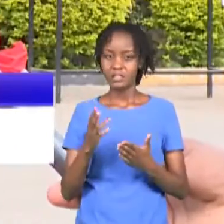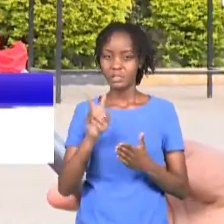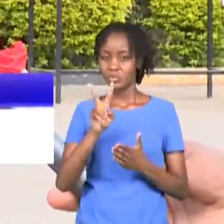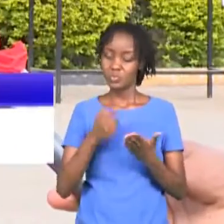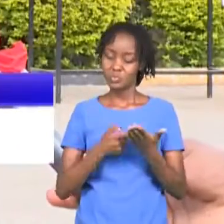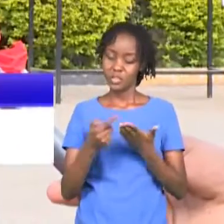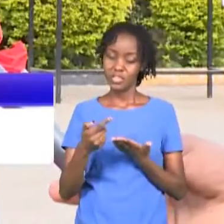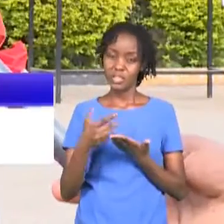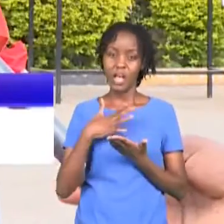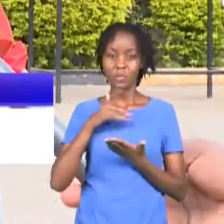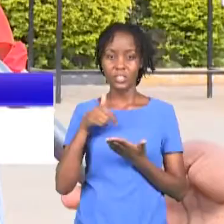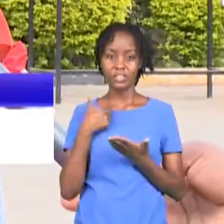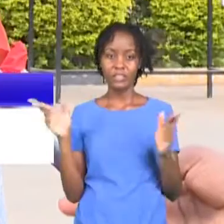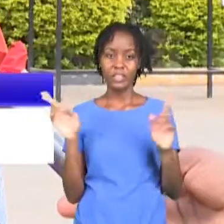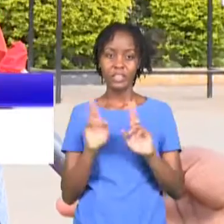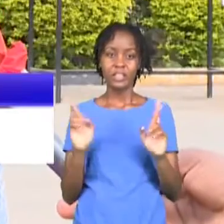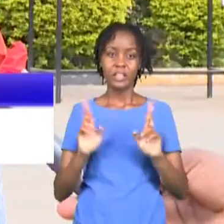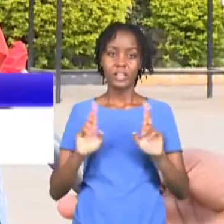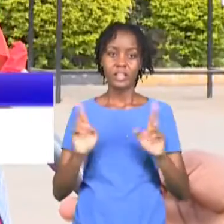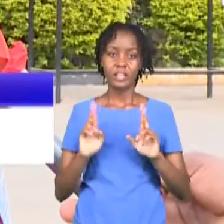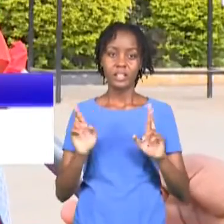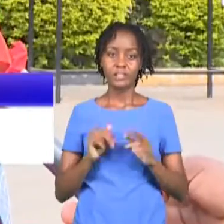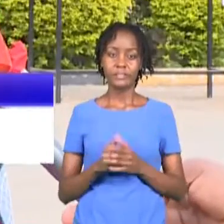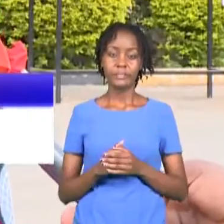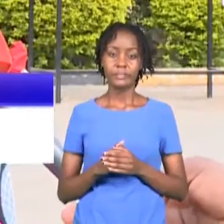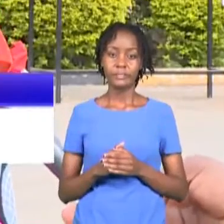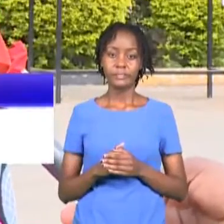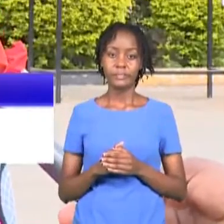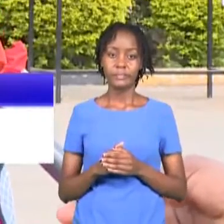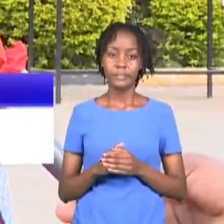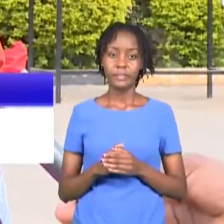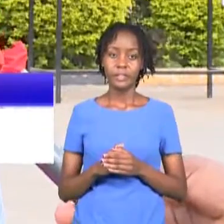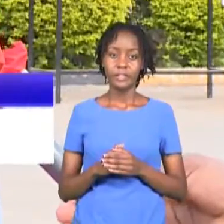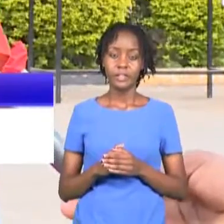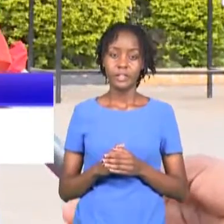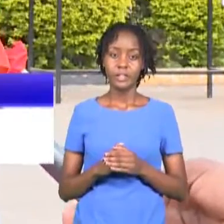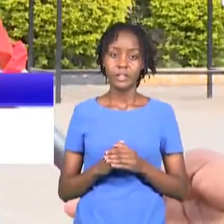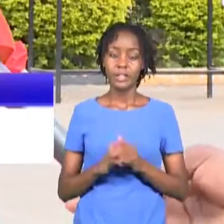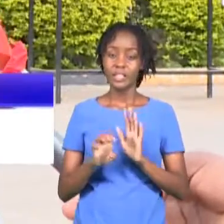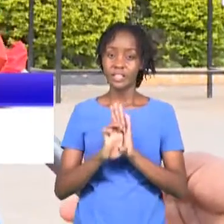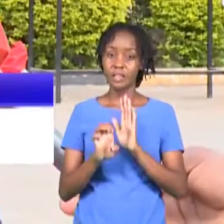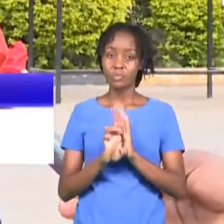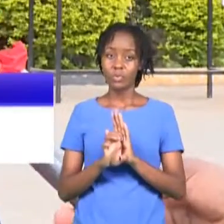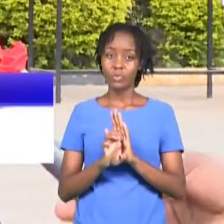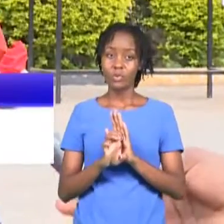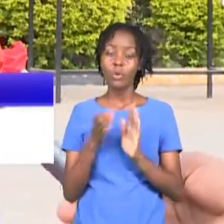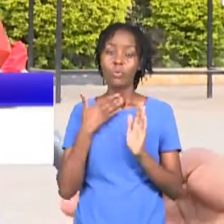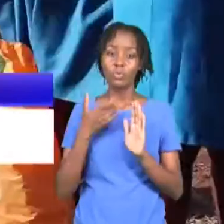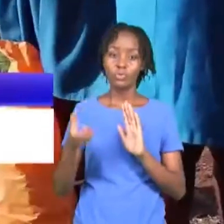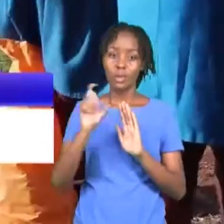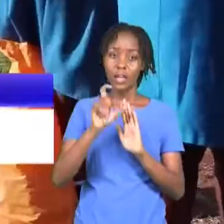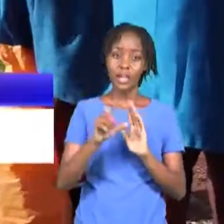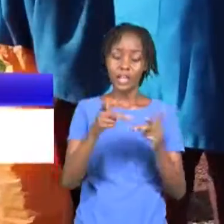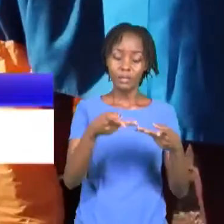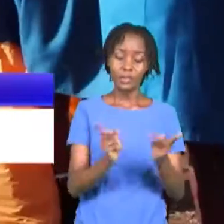in terms of, we were still putting up things like increasing the number of hand washing areas.